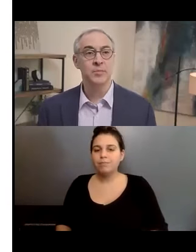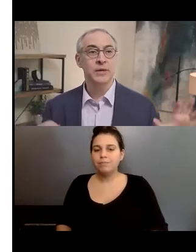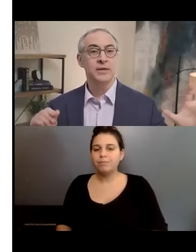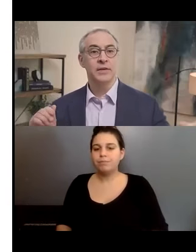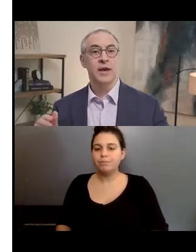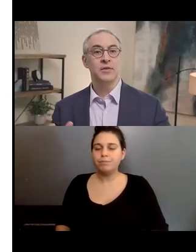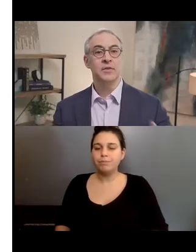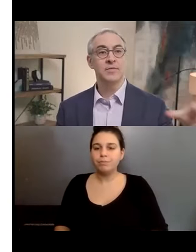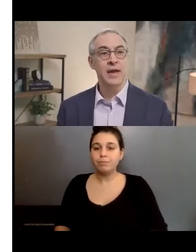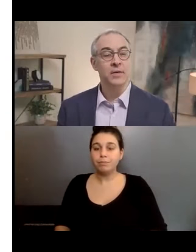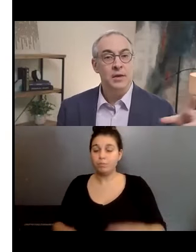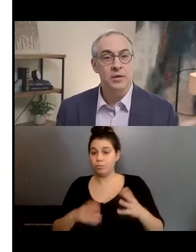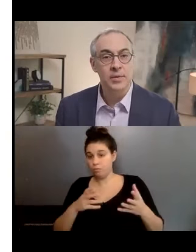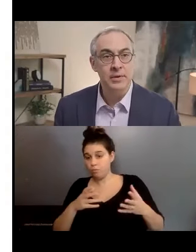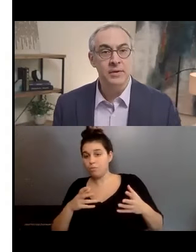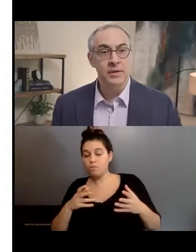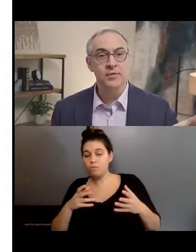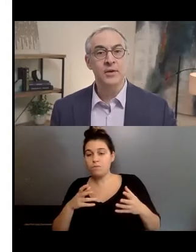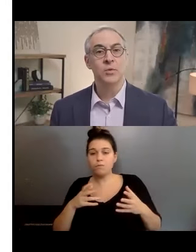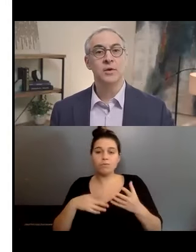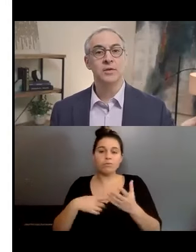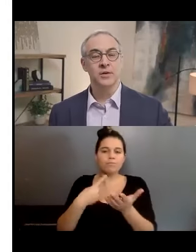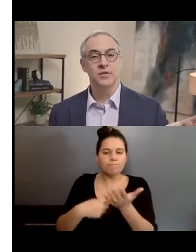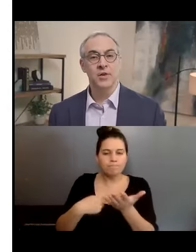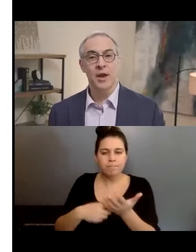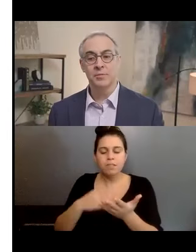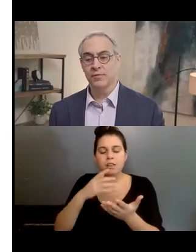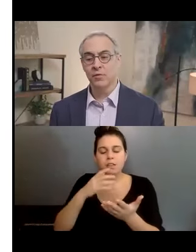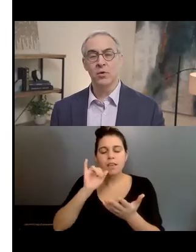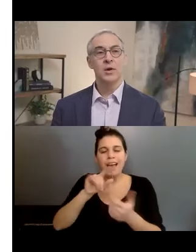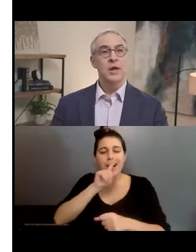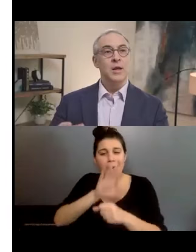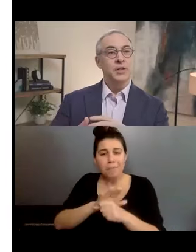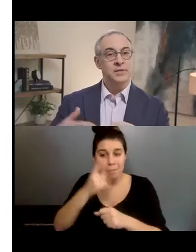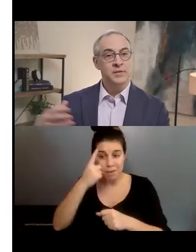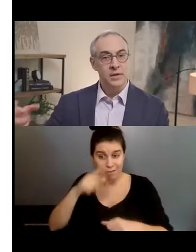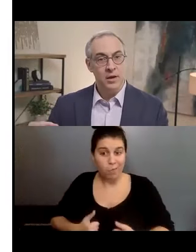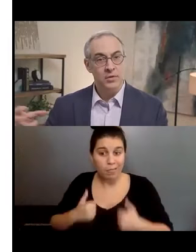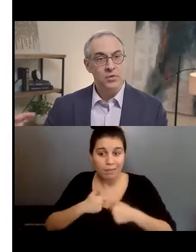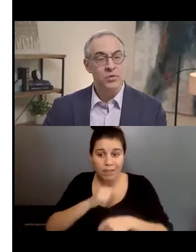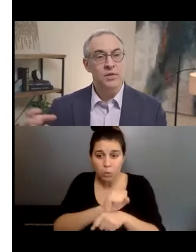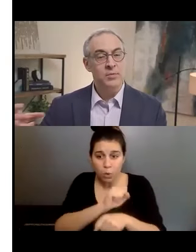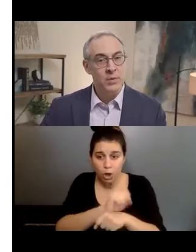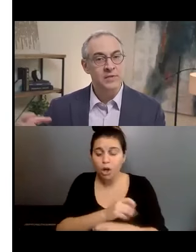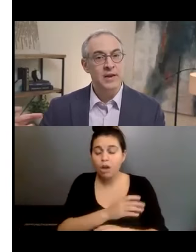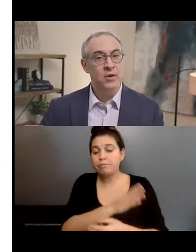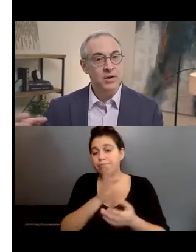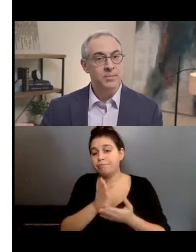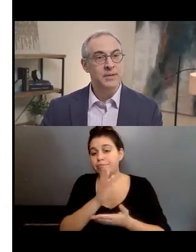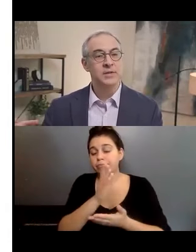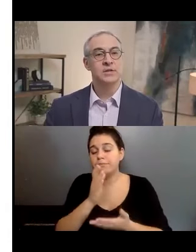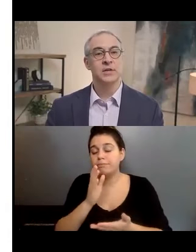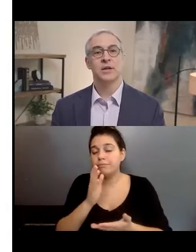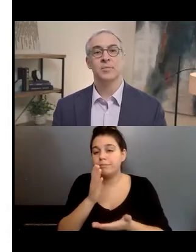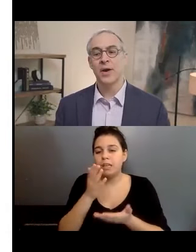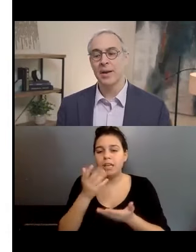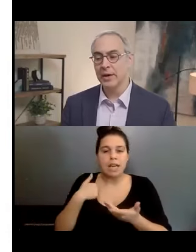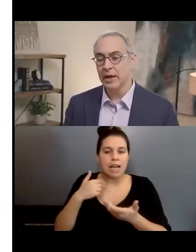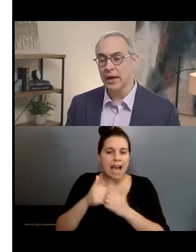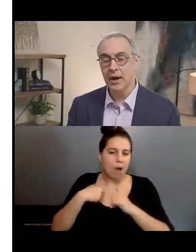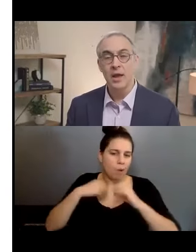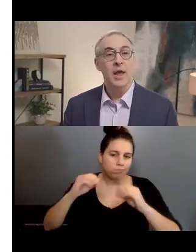basically bringing together some of that commitment to living work that I described before, plus some of the ways that I had already been teaching it